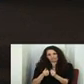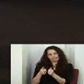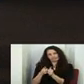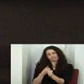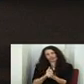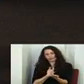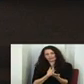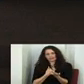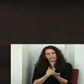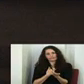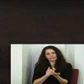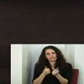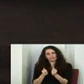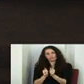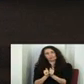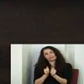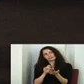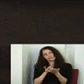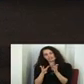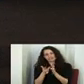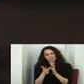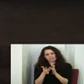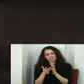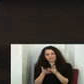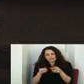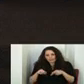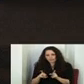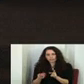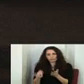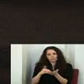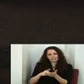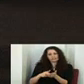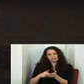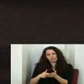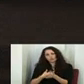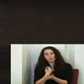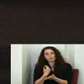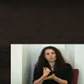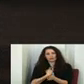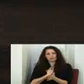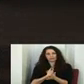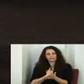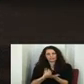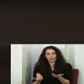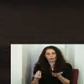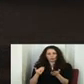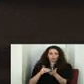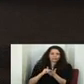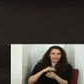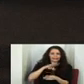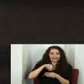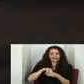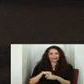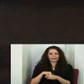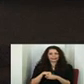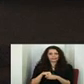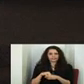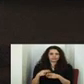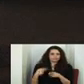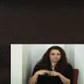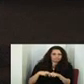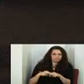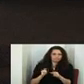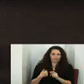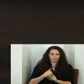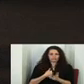renew ourselves, to re-engage ourselves with spirituality, to enable ourselves to journey with Jesus